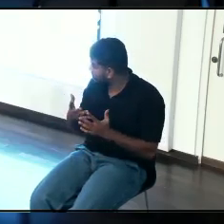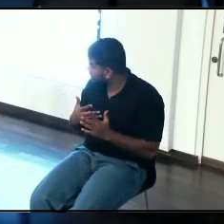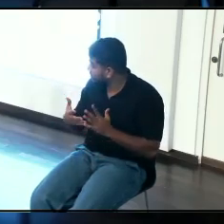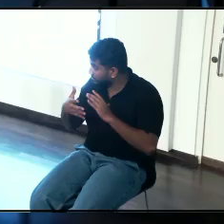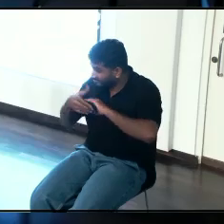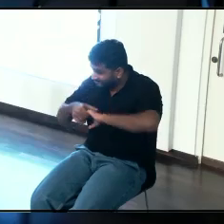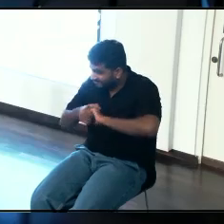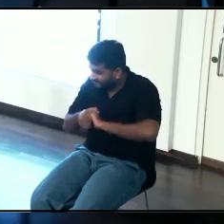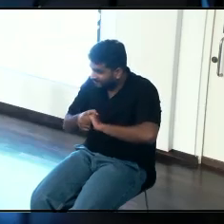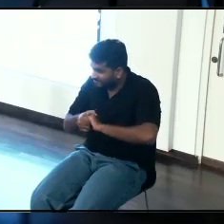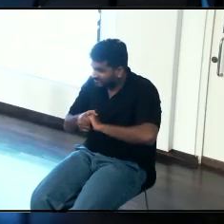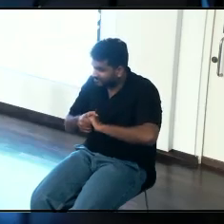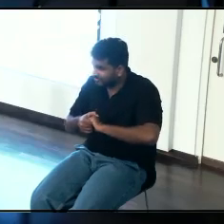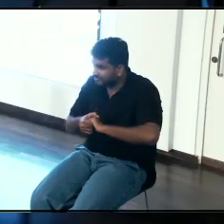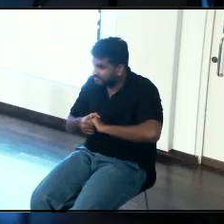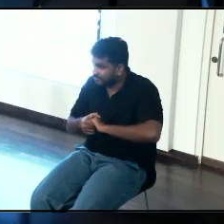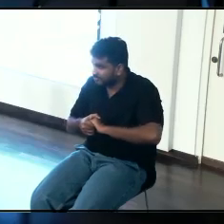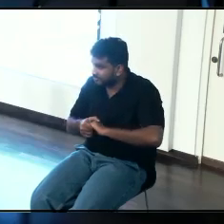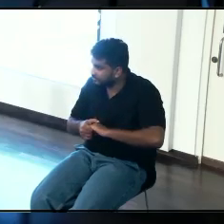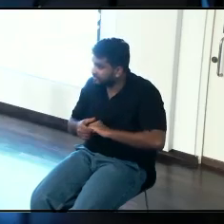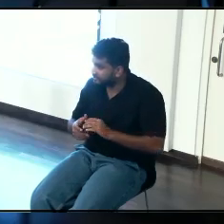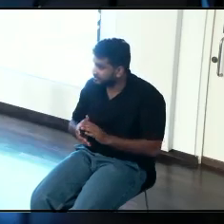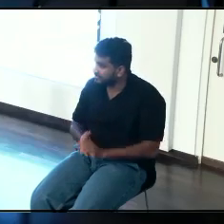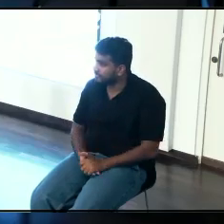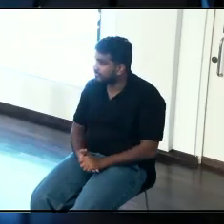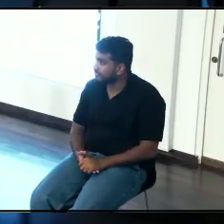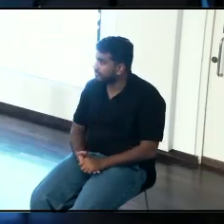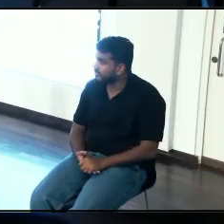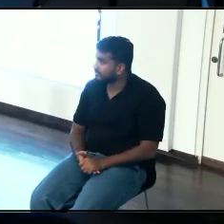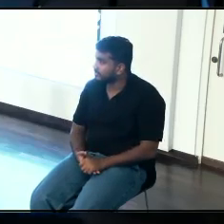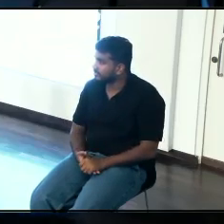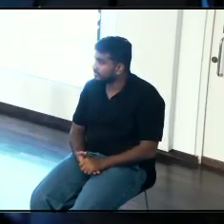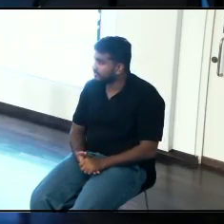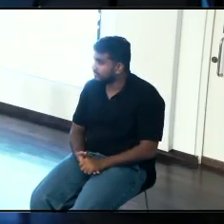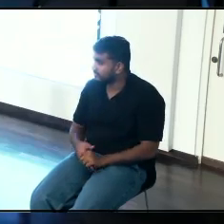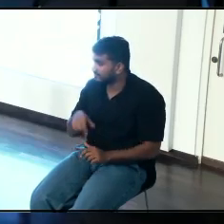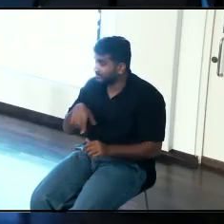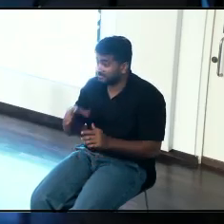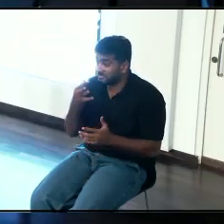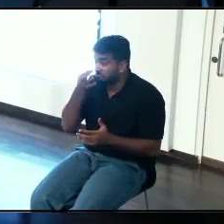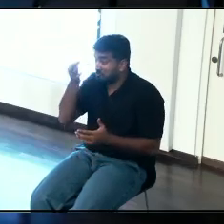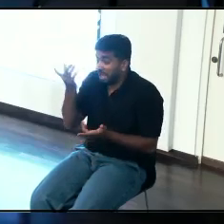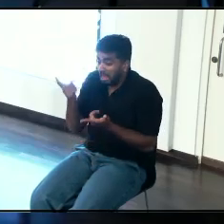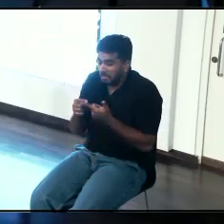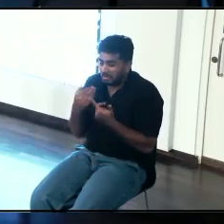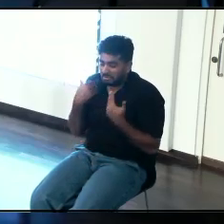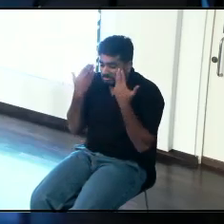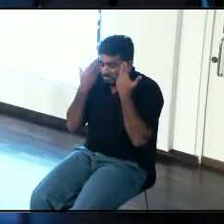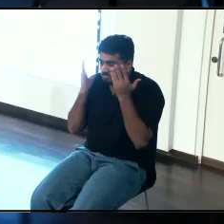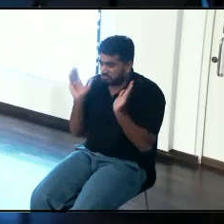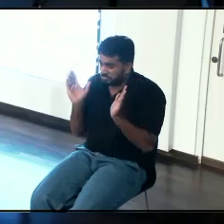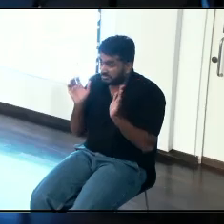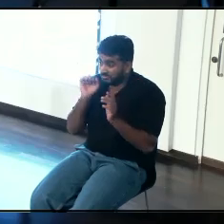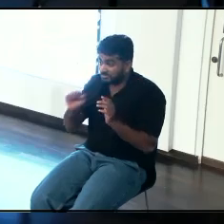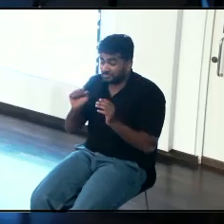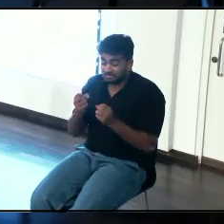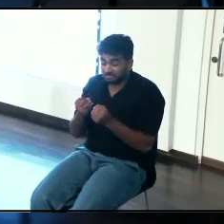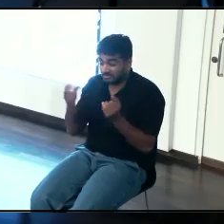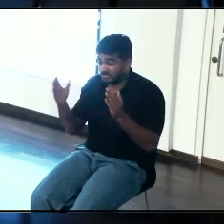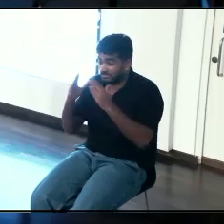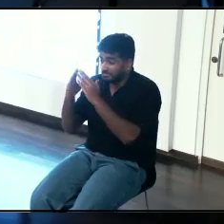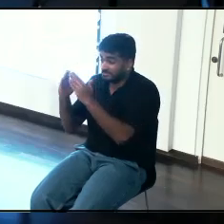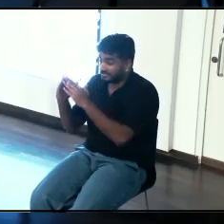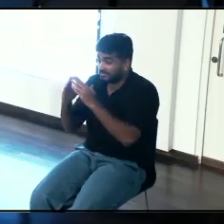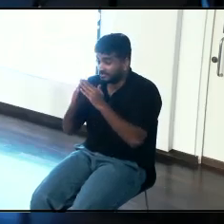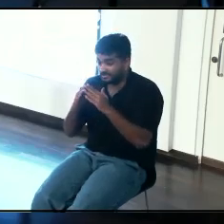it. But realistically, I'm not sure what the future is. A lot of the homes have